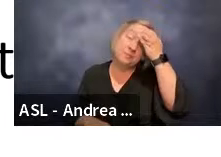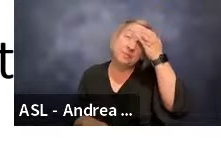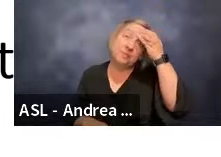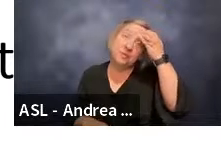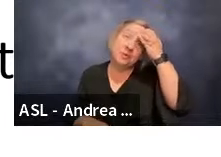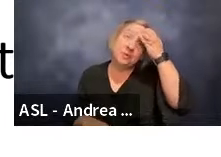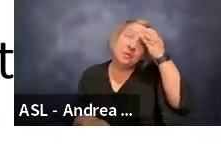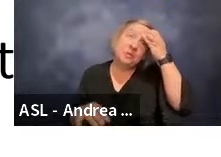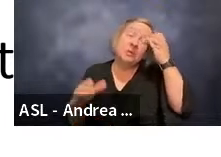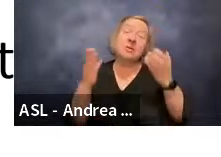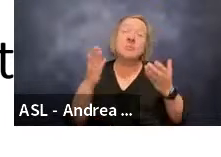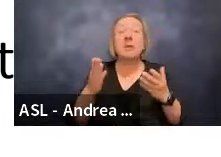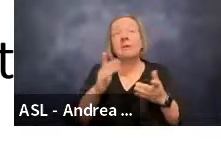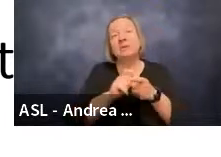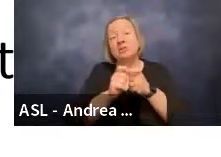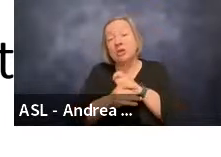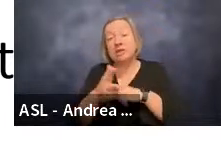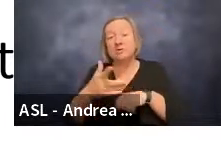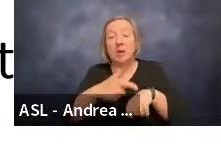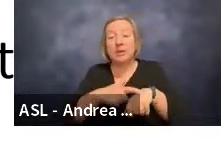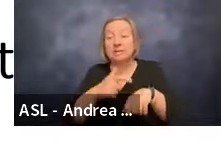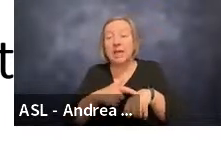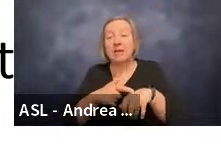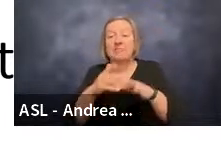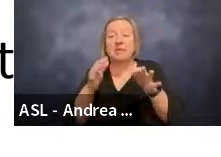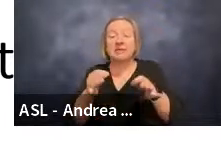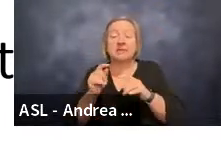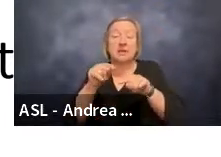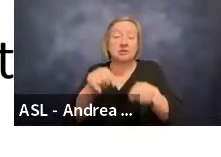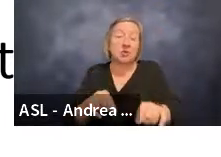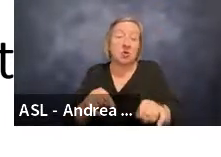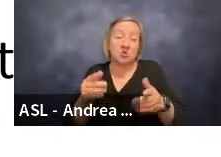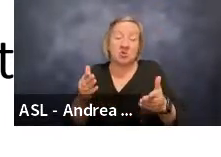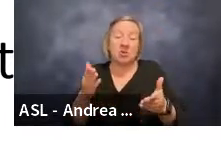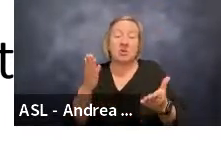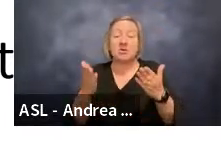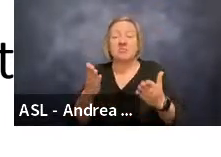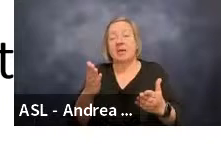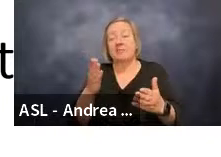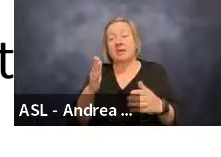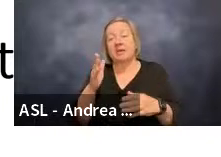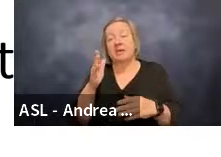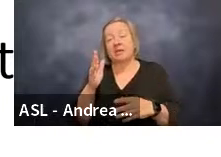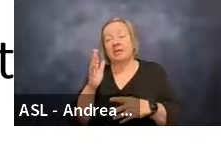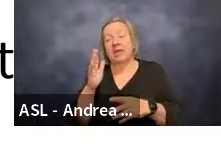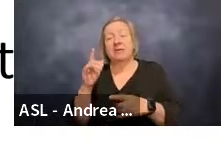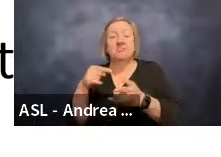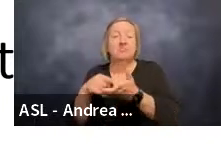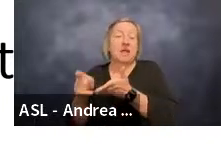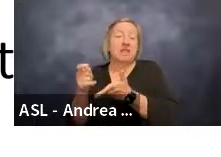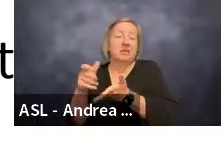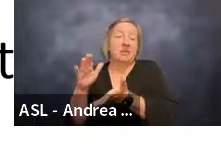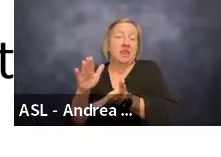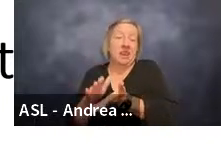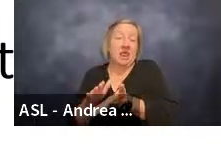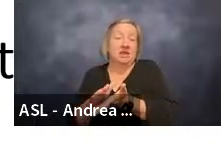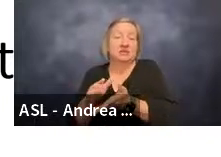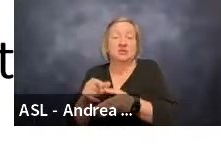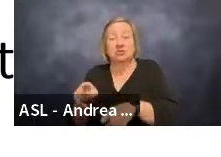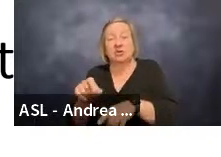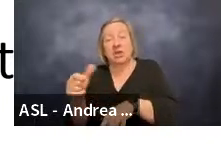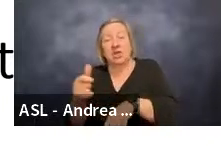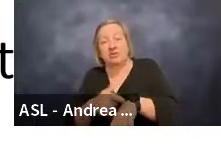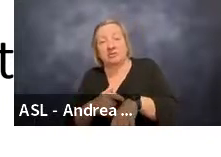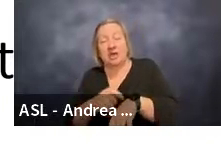In addition, they may change the time of day in which they make a trip, in which case that they may pay a lower toll. Instead of going during